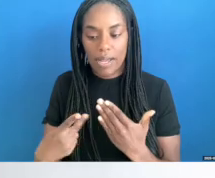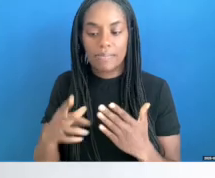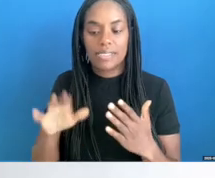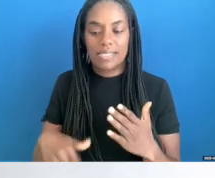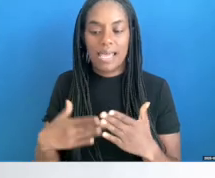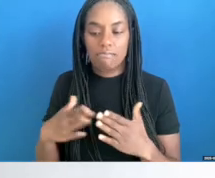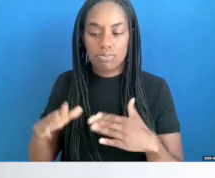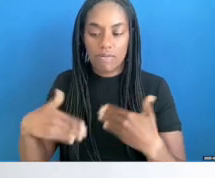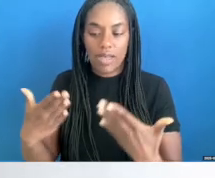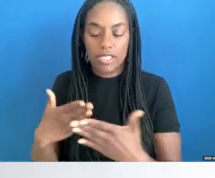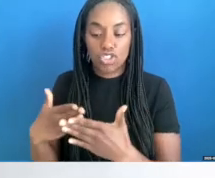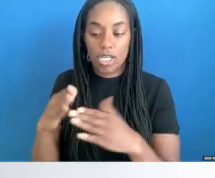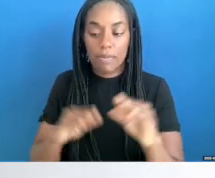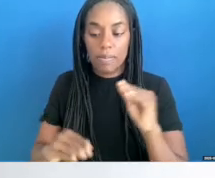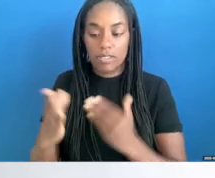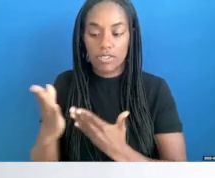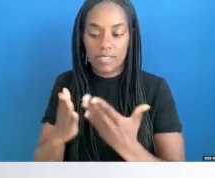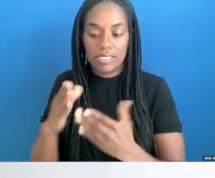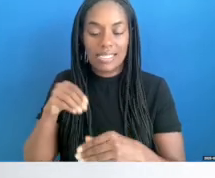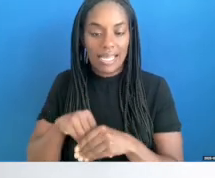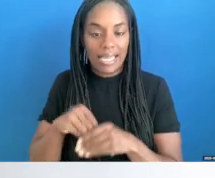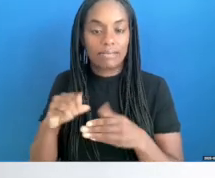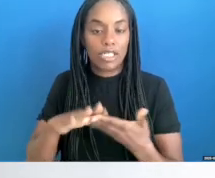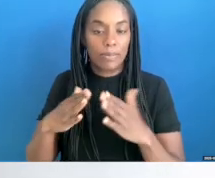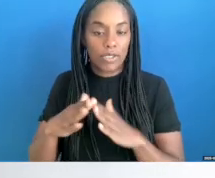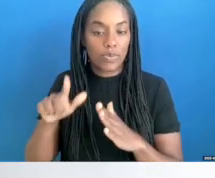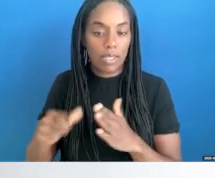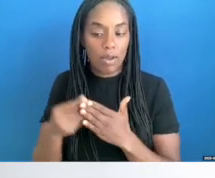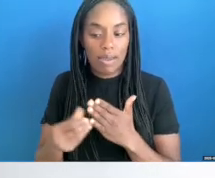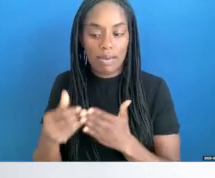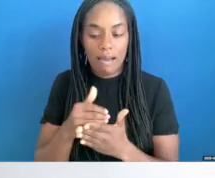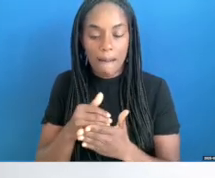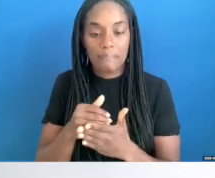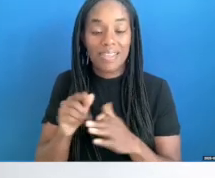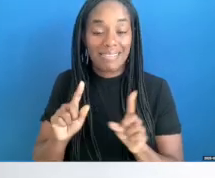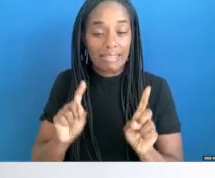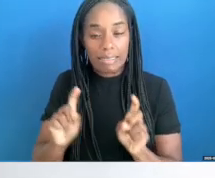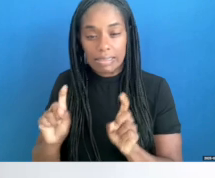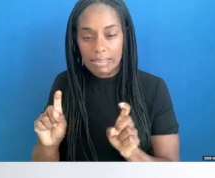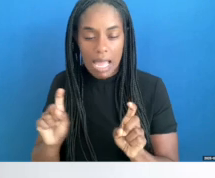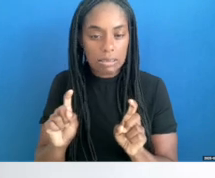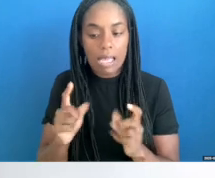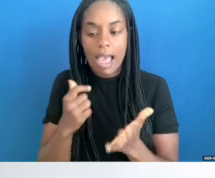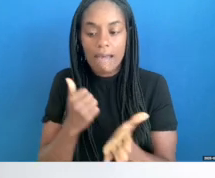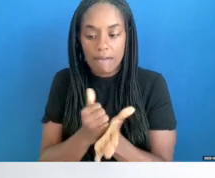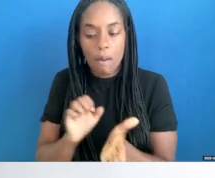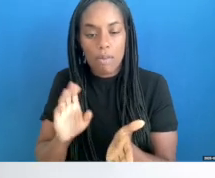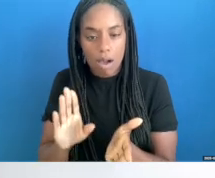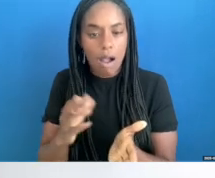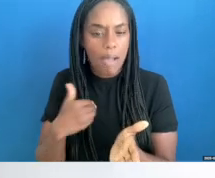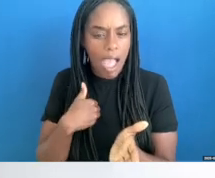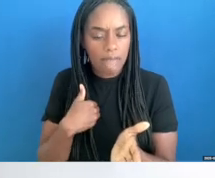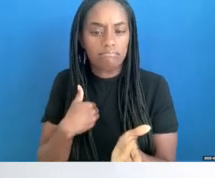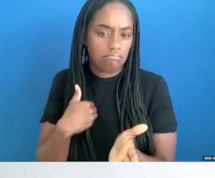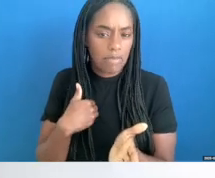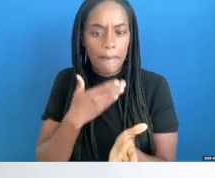in disadvantaged and low-income communities. The pilots have helped CARB gain valuable insights